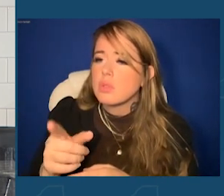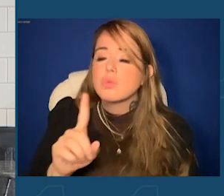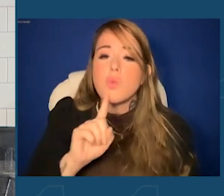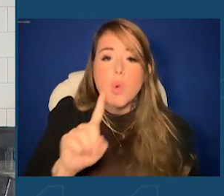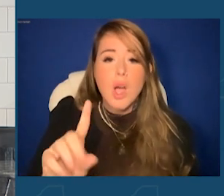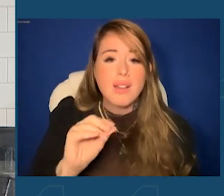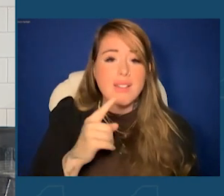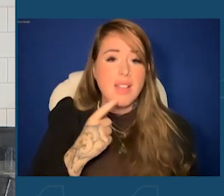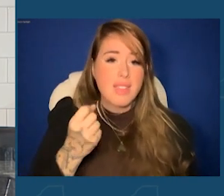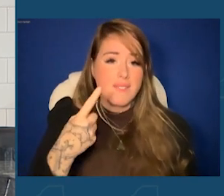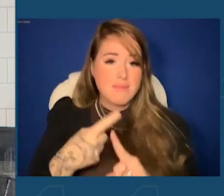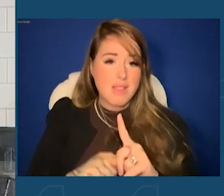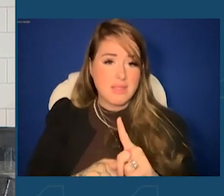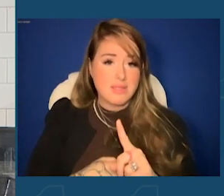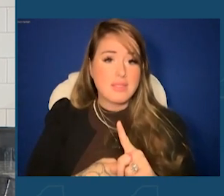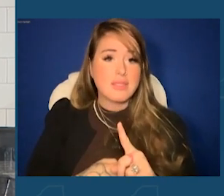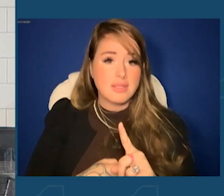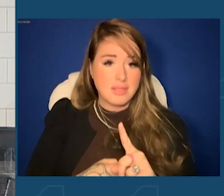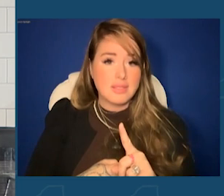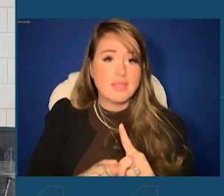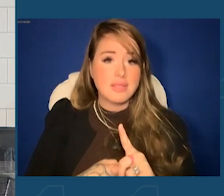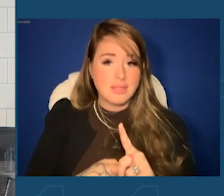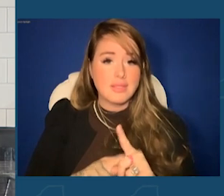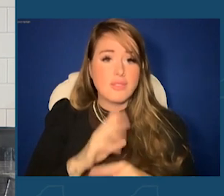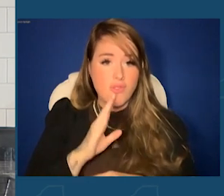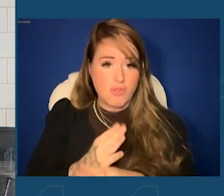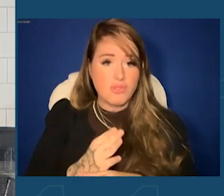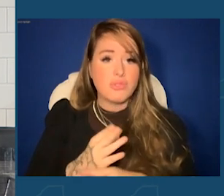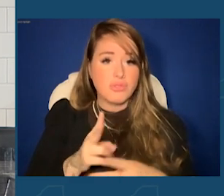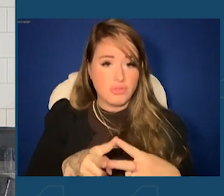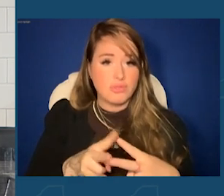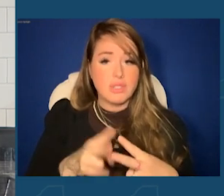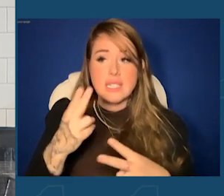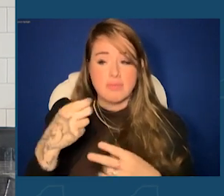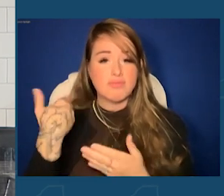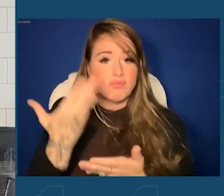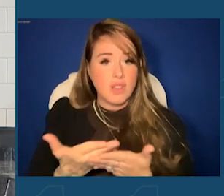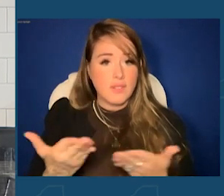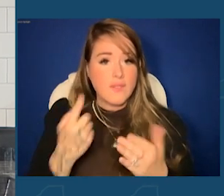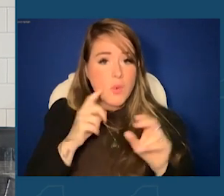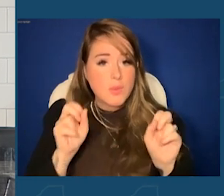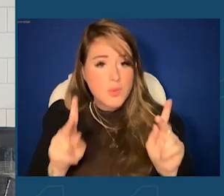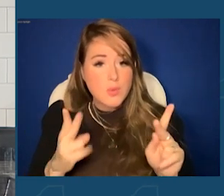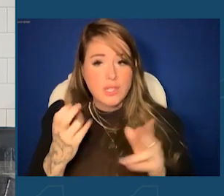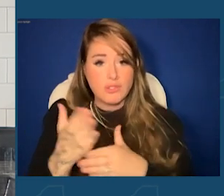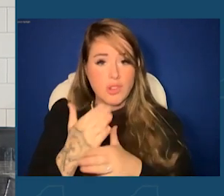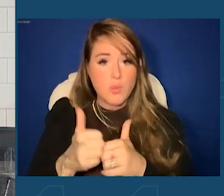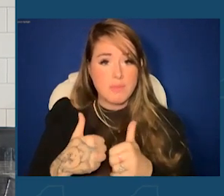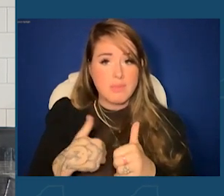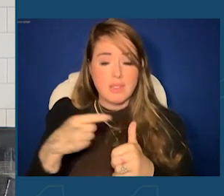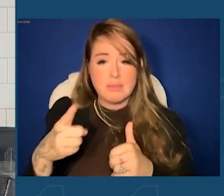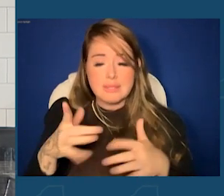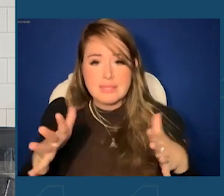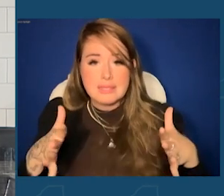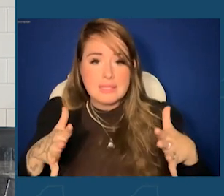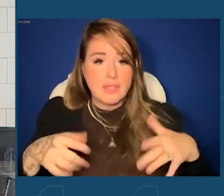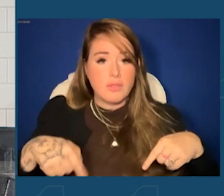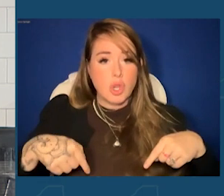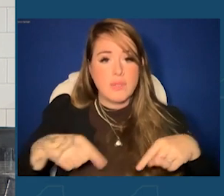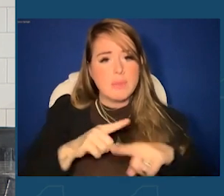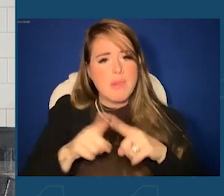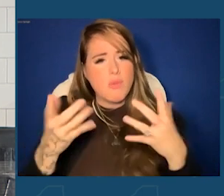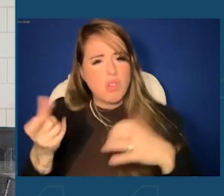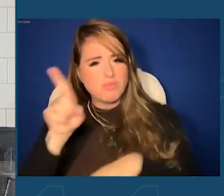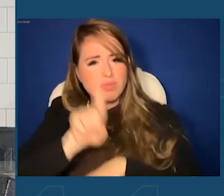11 months old. So he came here for opportunity, and he shared with me that he was very nervous, but wanted to speak